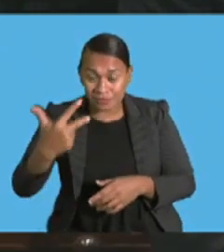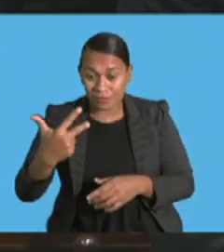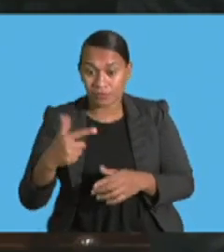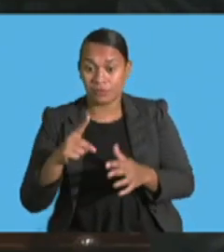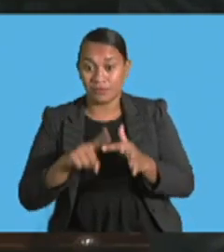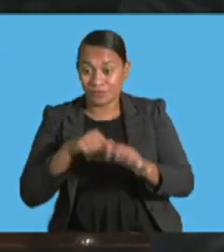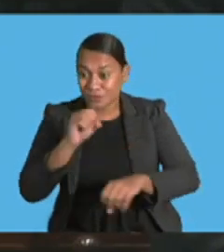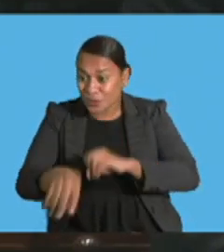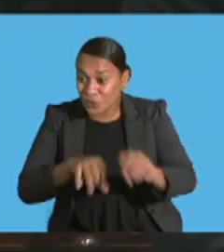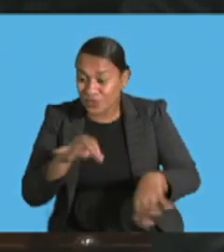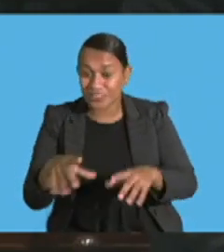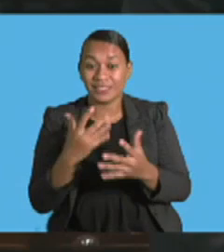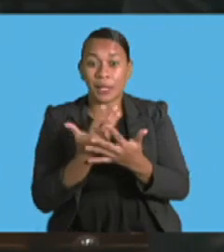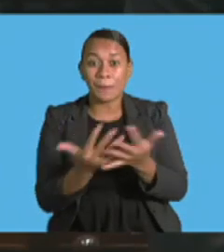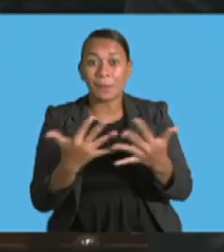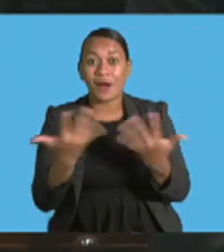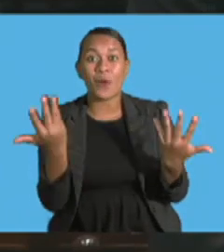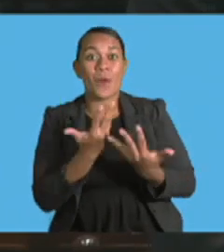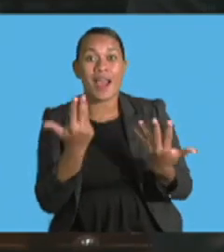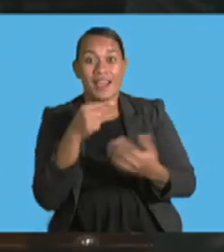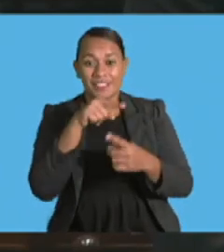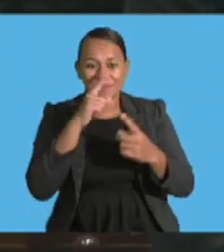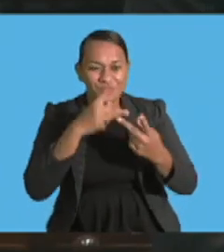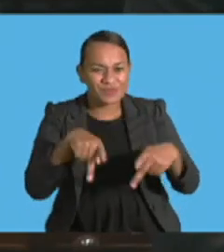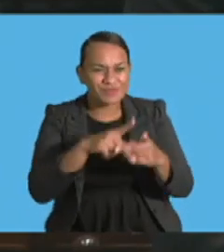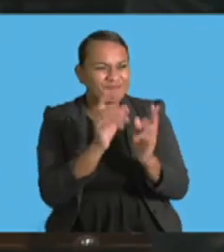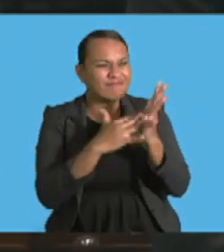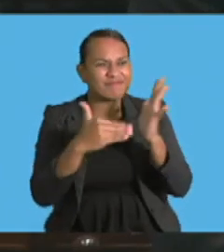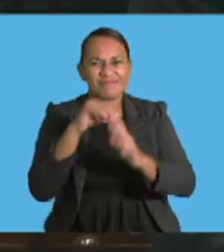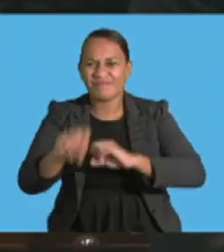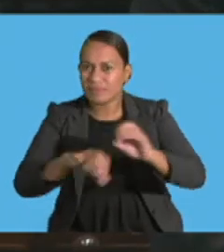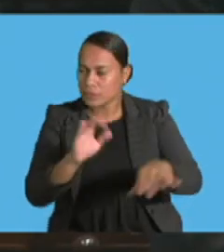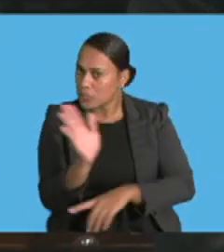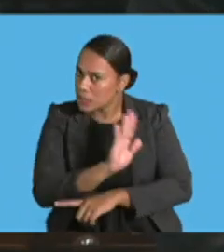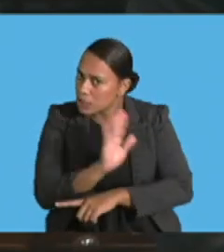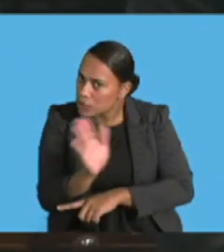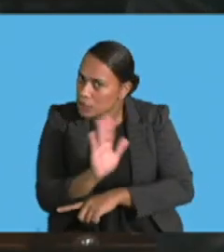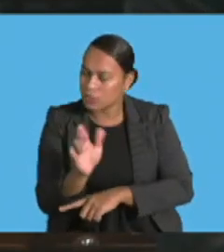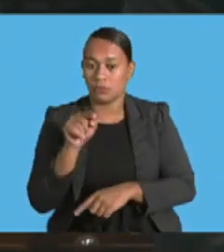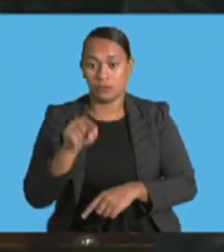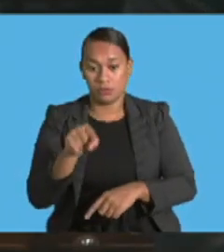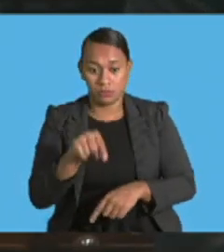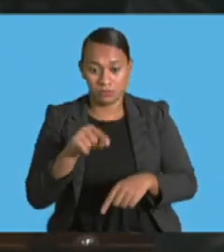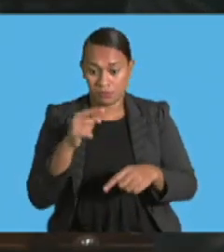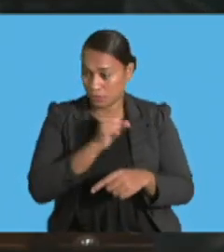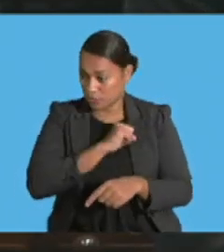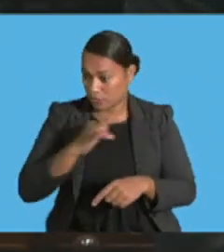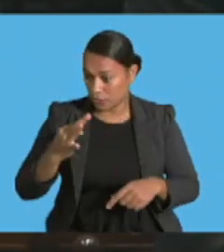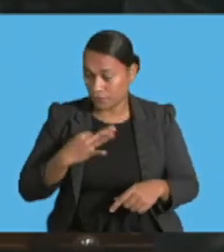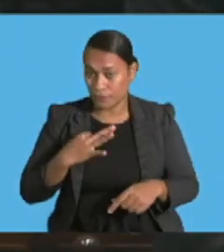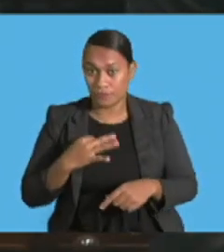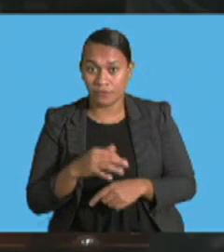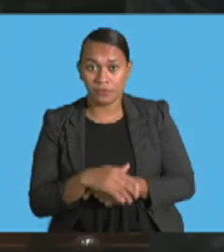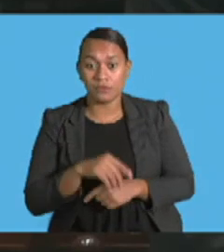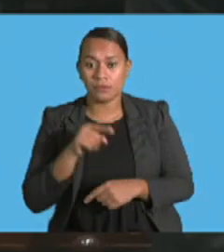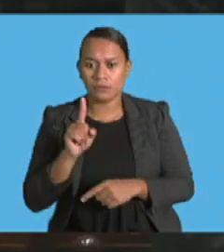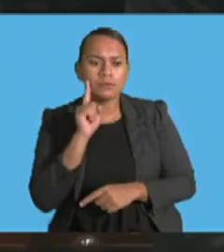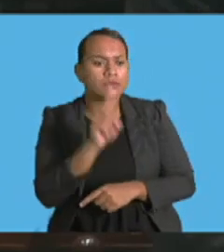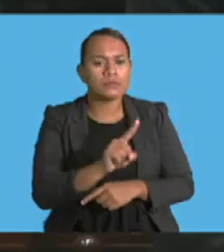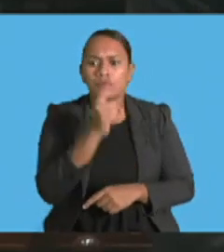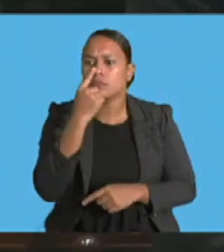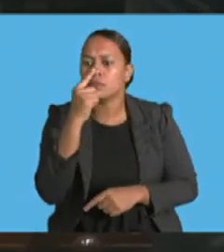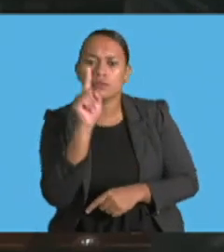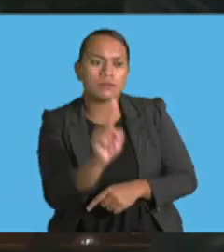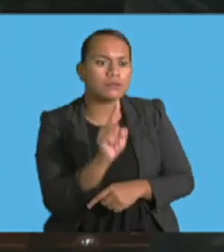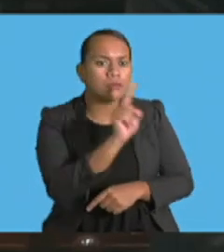public places. Those that litter in public, Mr. Speaker say, will be charged a $40 fine, and failure to pay will